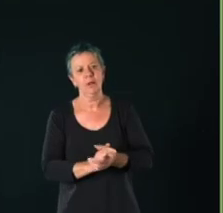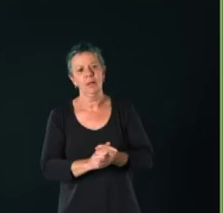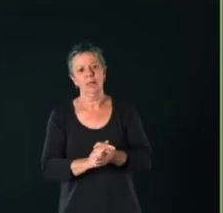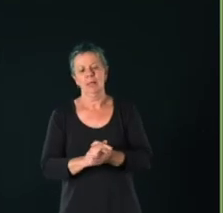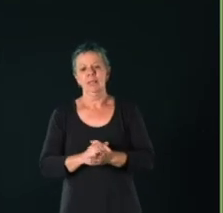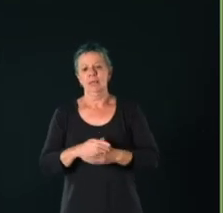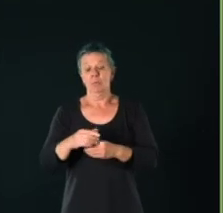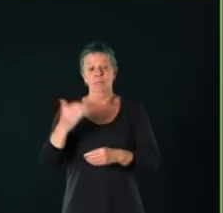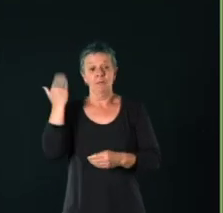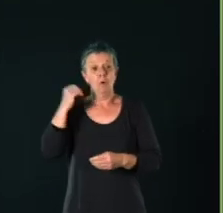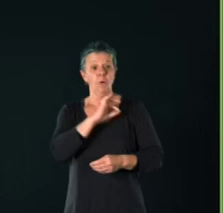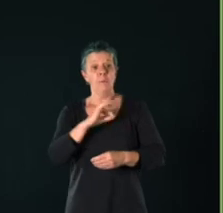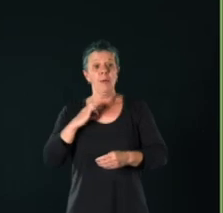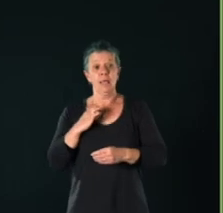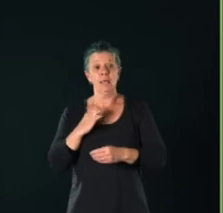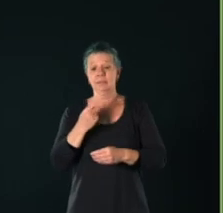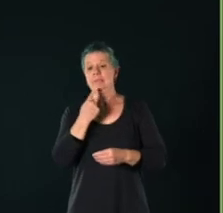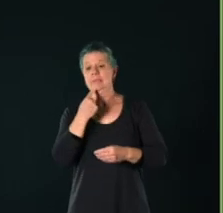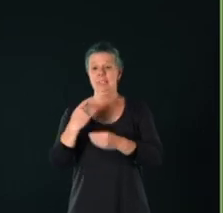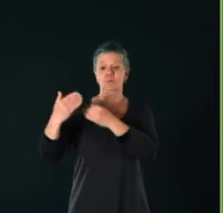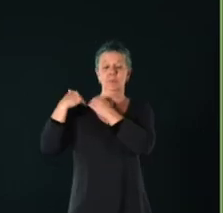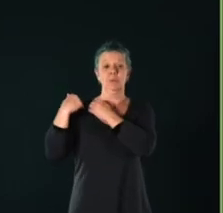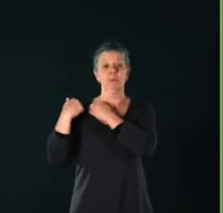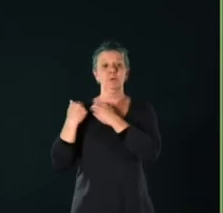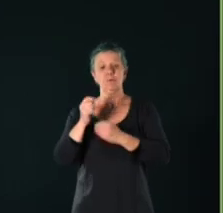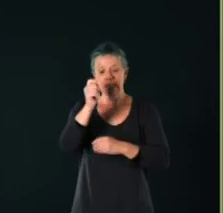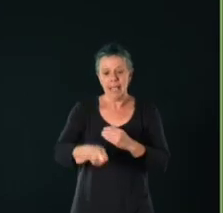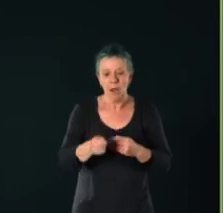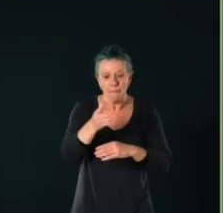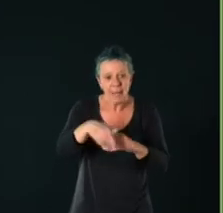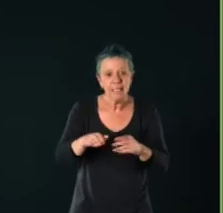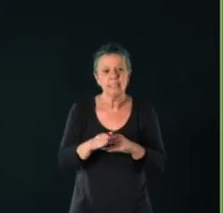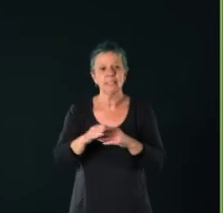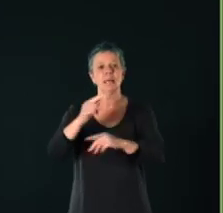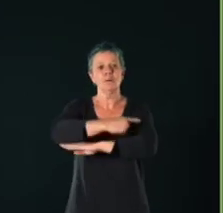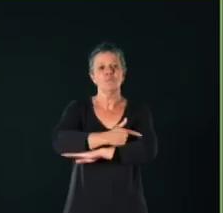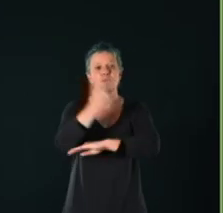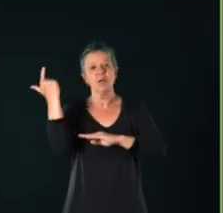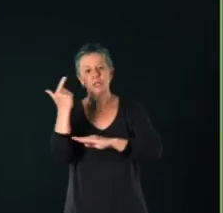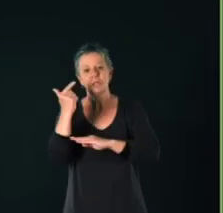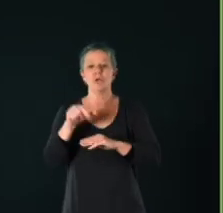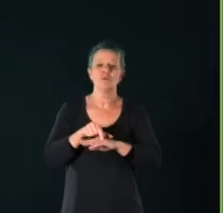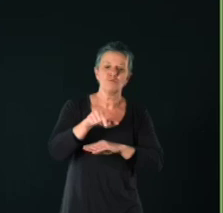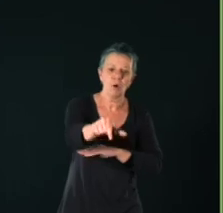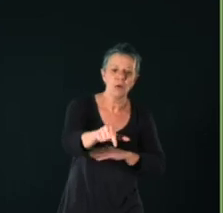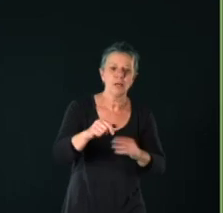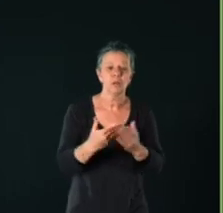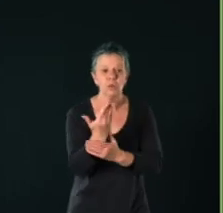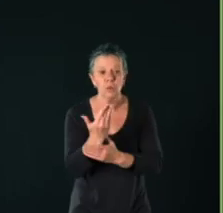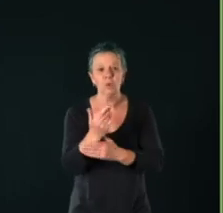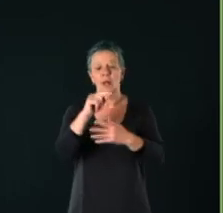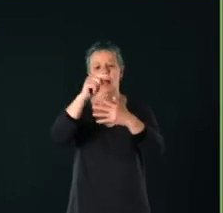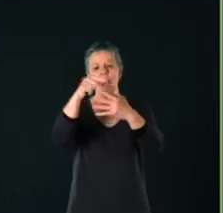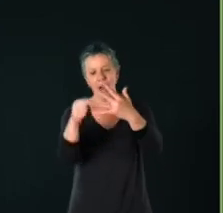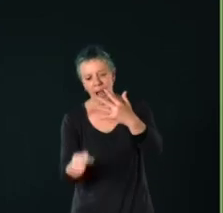for the town basin, Kensington Stadium, the new Hātia Bridge, new roading, and so much more. Stan is keen